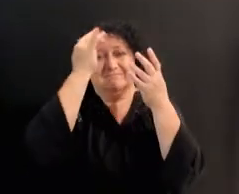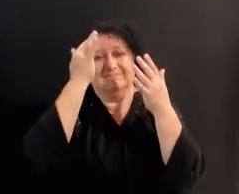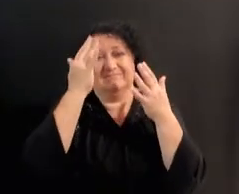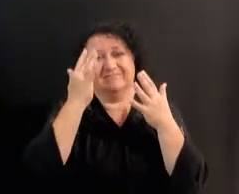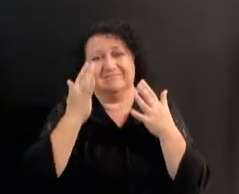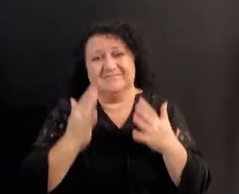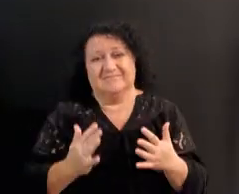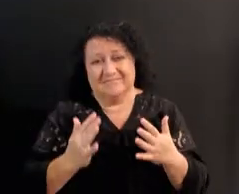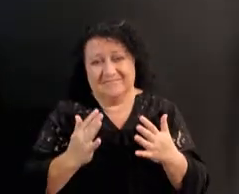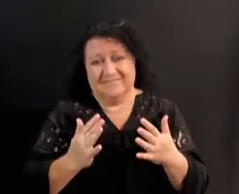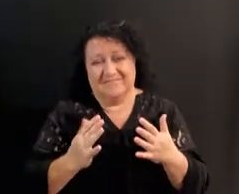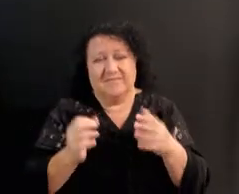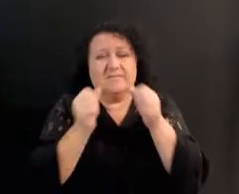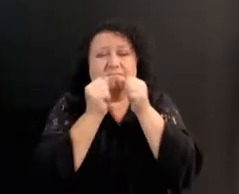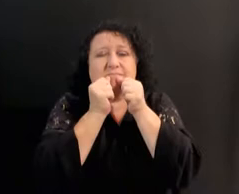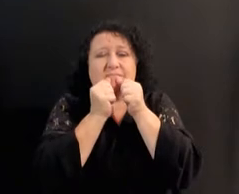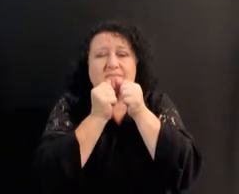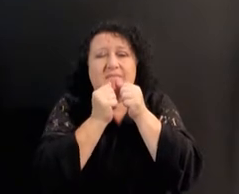My cup